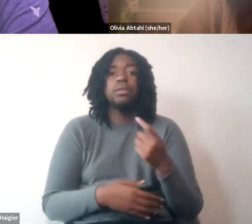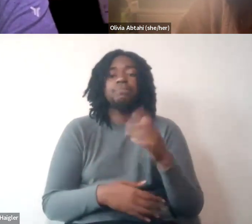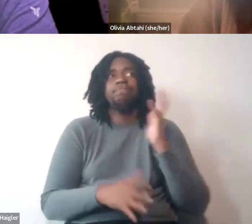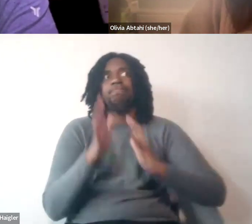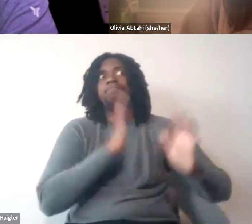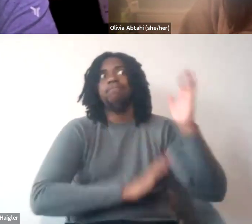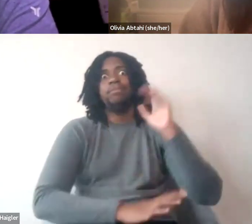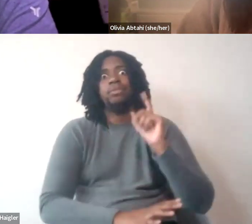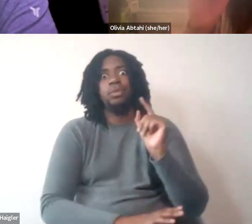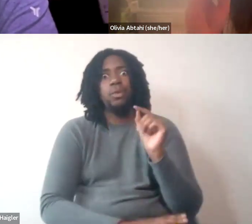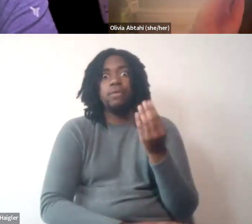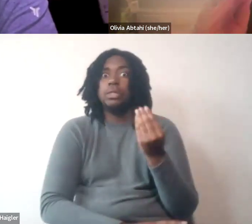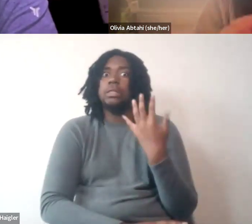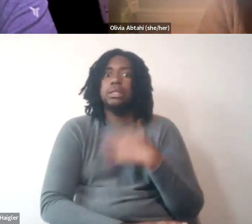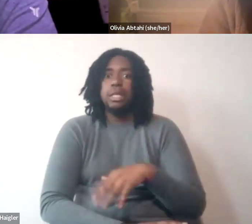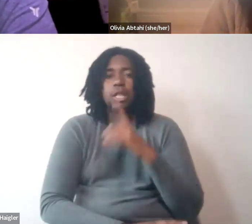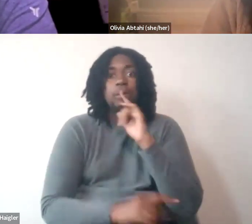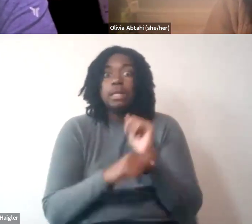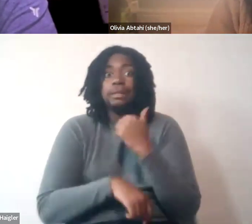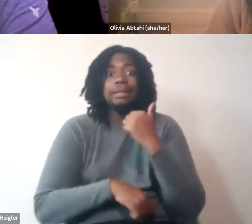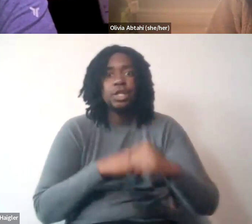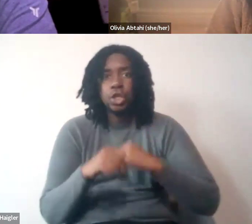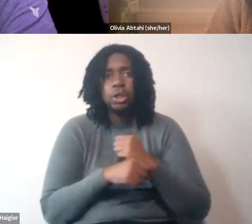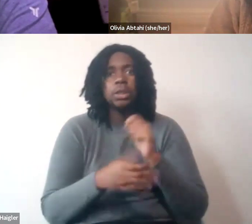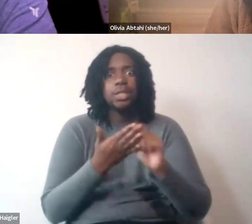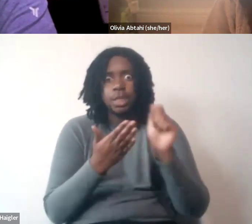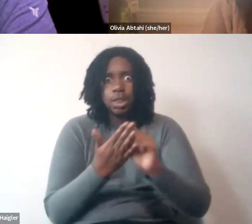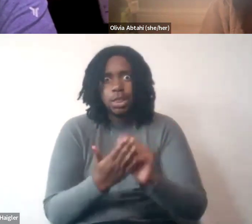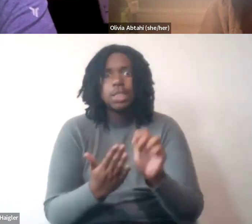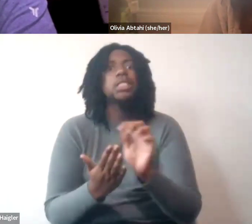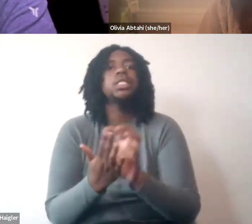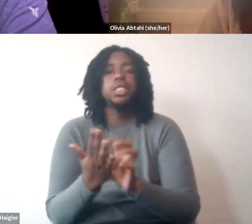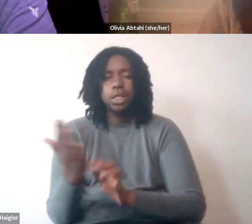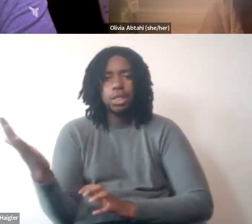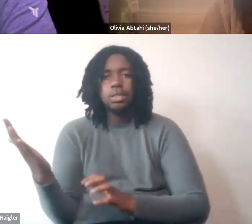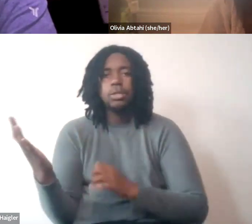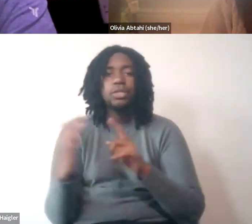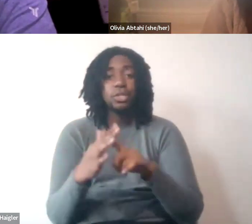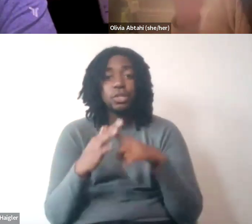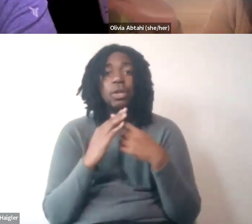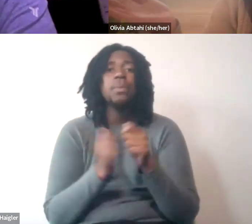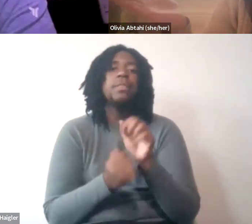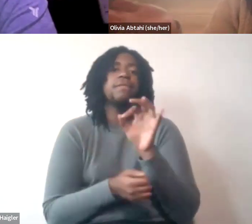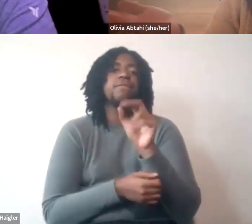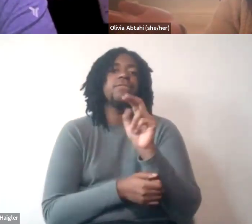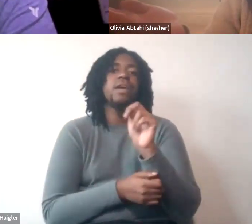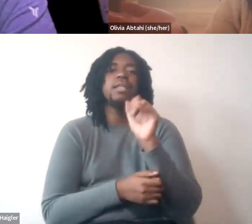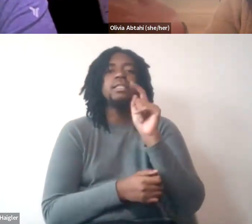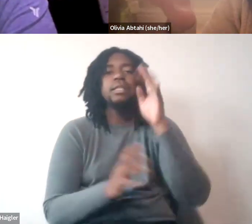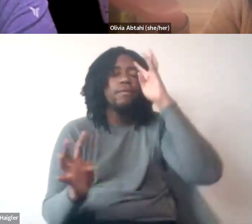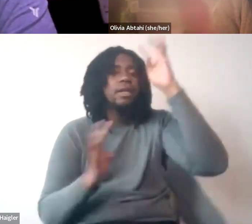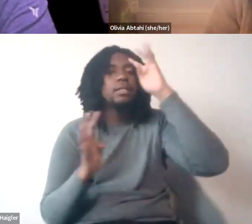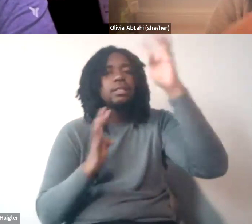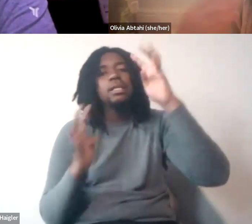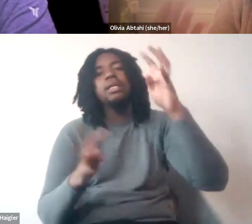So it's been literally 10 years of working on this manuscript. So I started with fantasy, and then Perfectly Parveen and All Are on